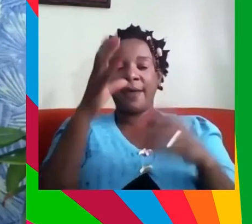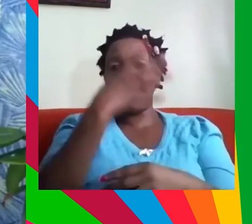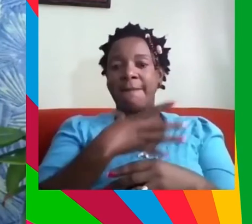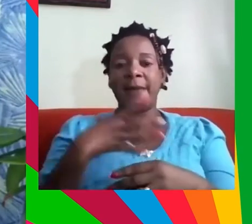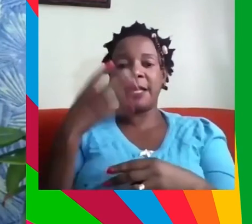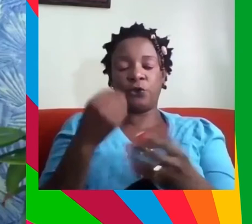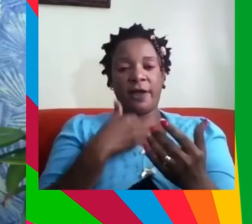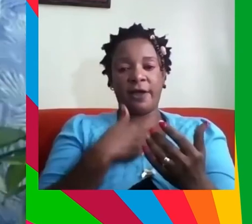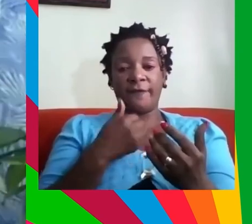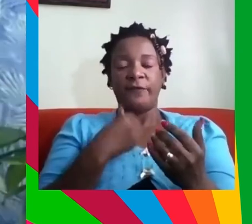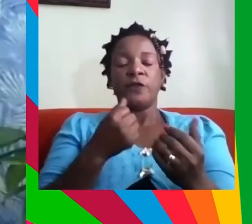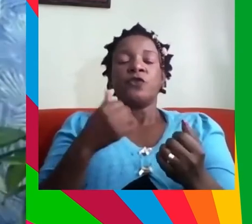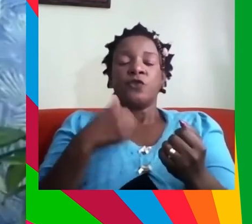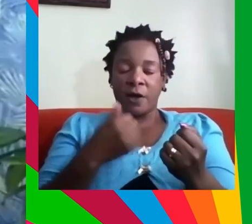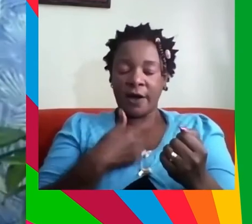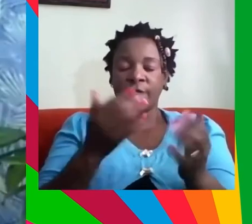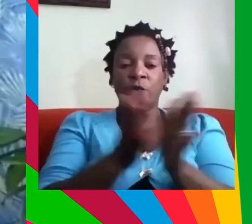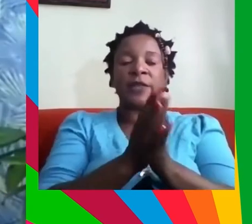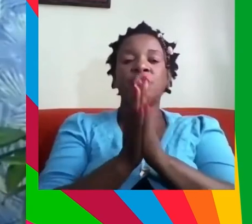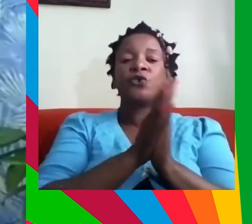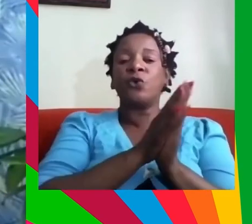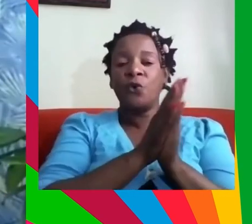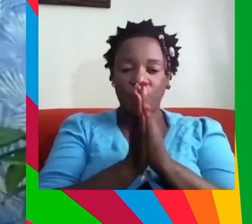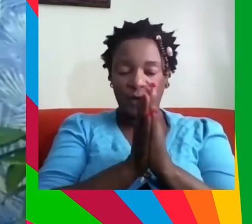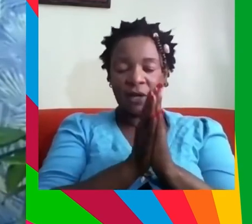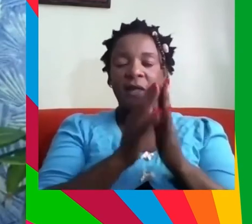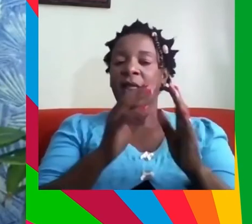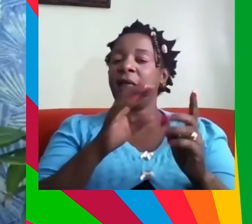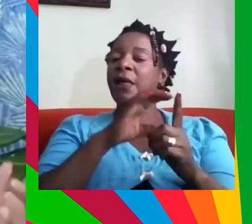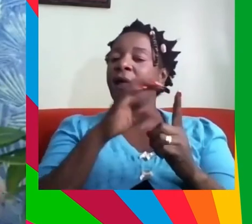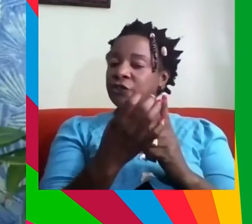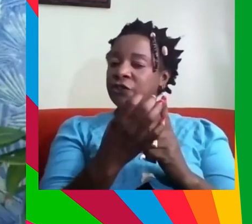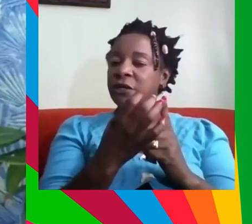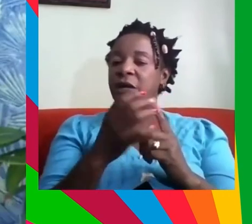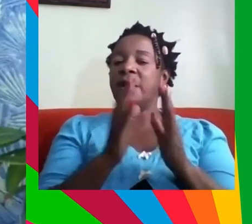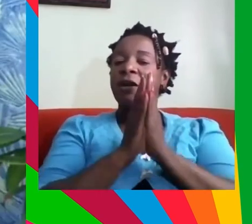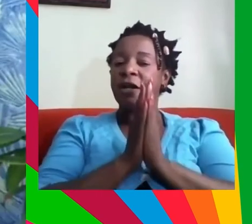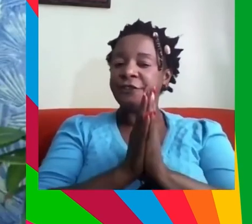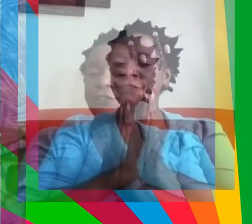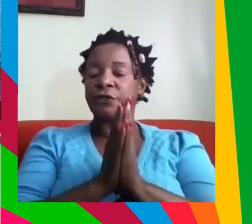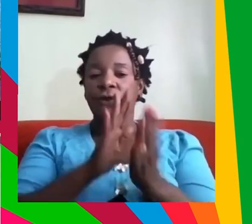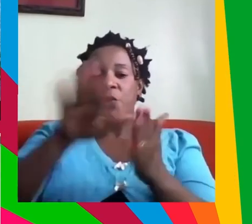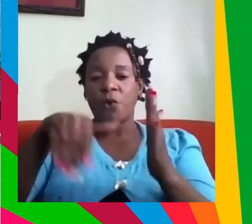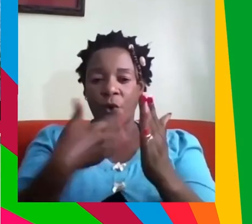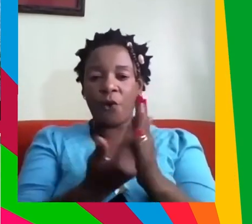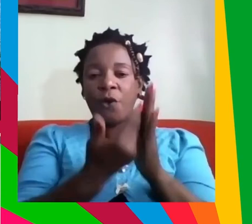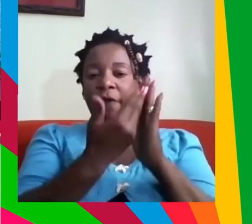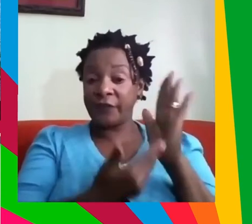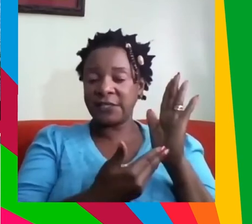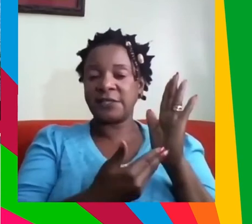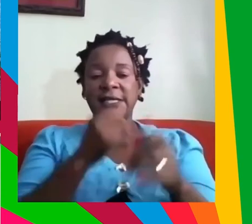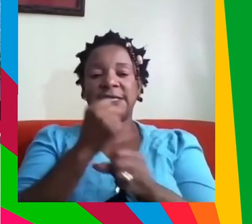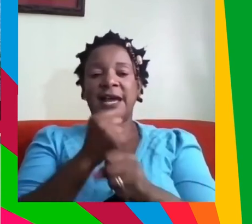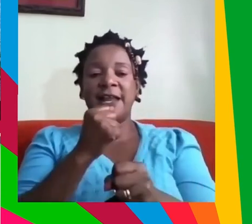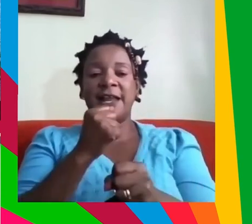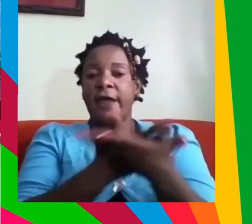you arrive at an image with a story, a history, a culture, religion, or no religion. And all of this is carried in every single